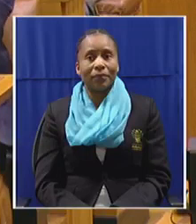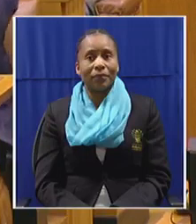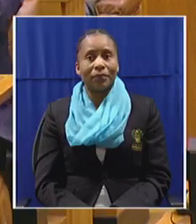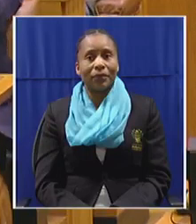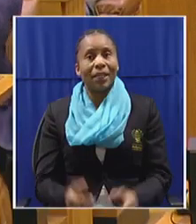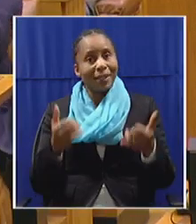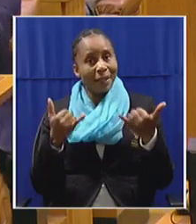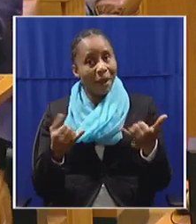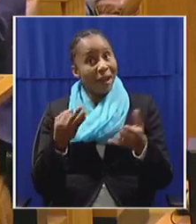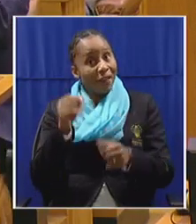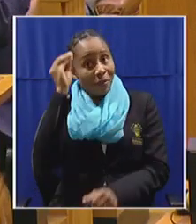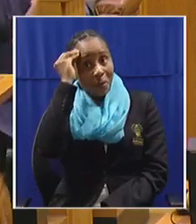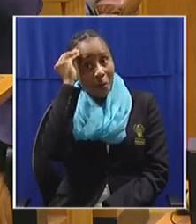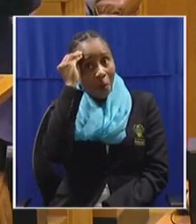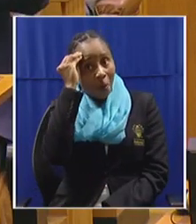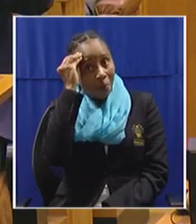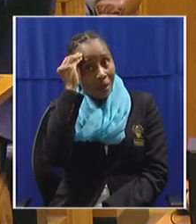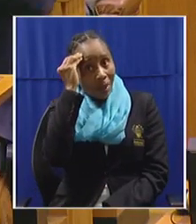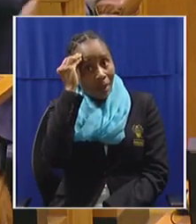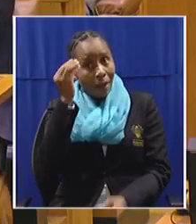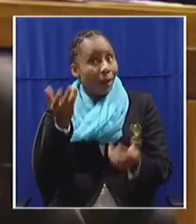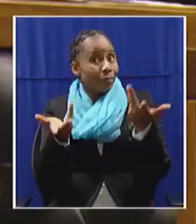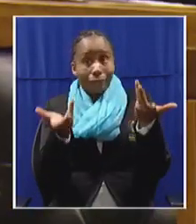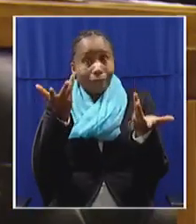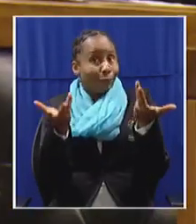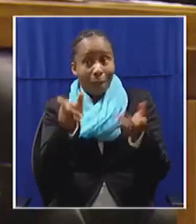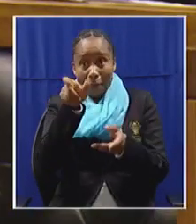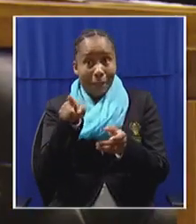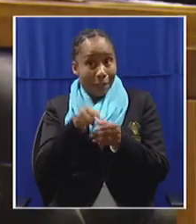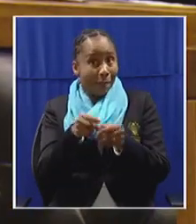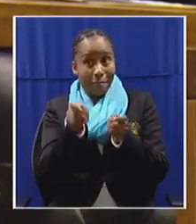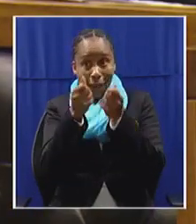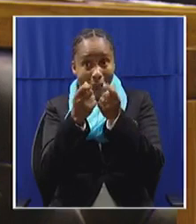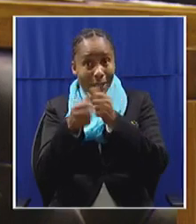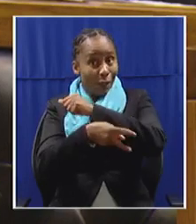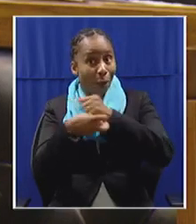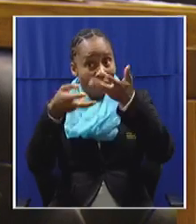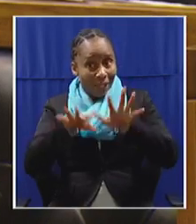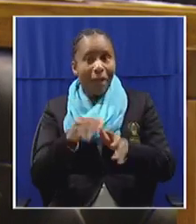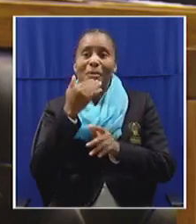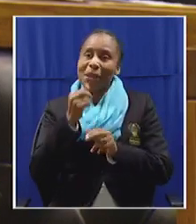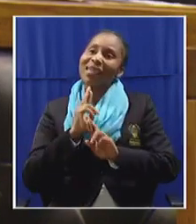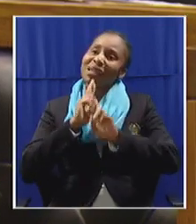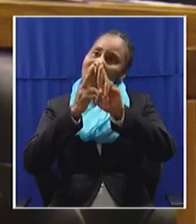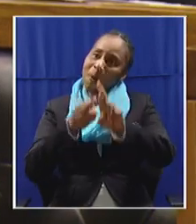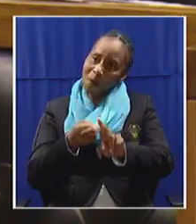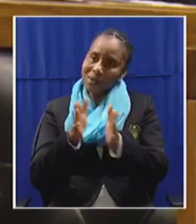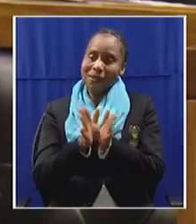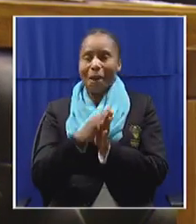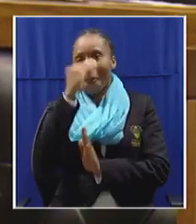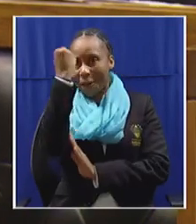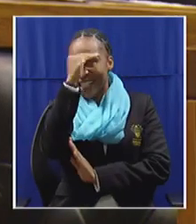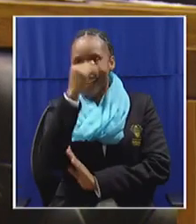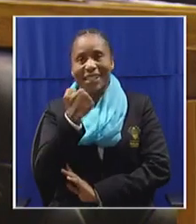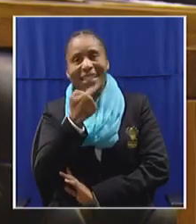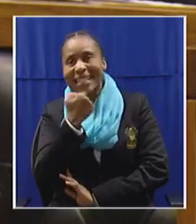Now, if you know someone who has stolen money there, please report this to the nearest police station